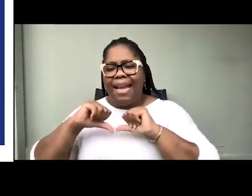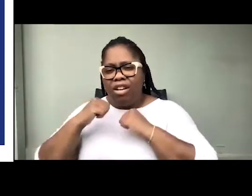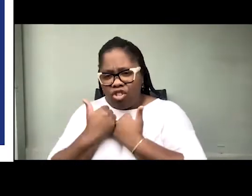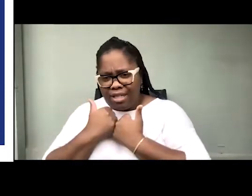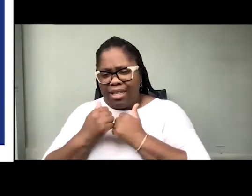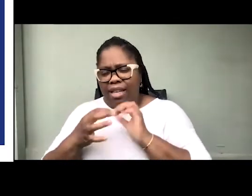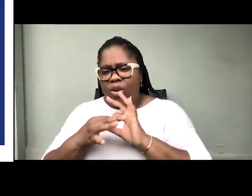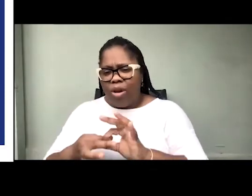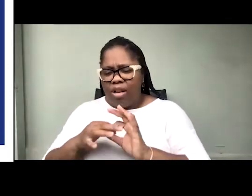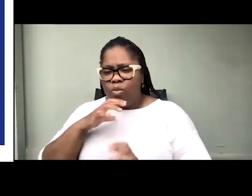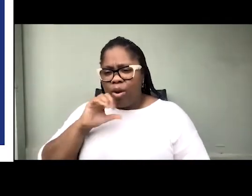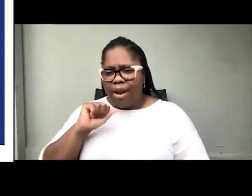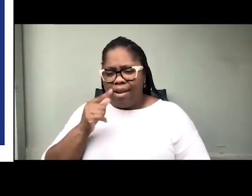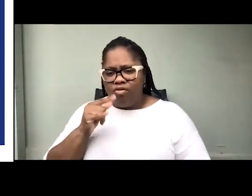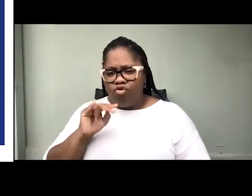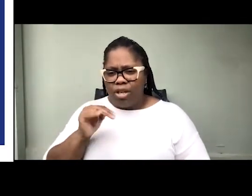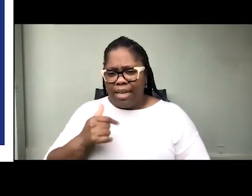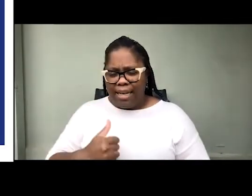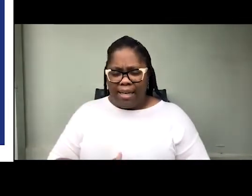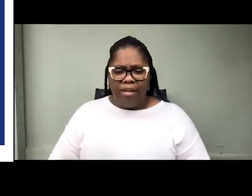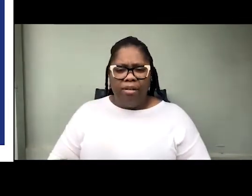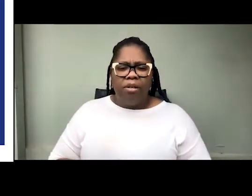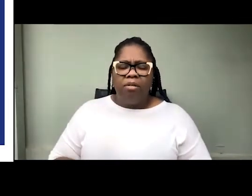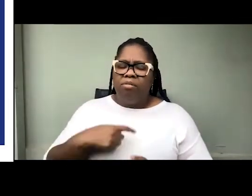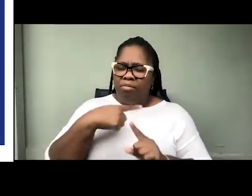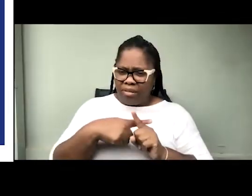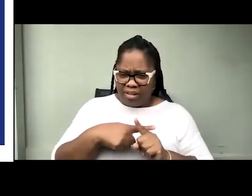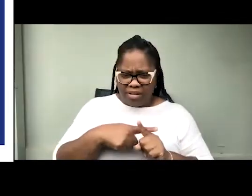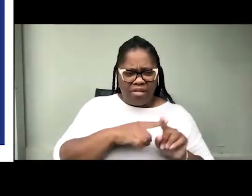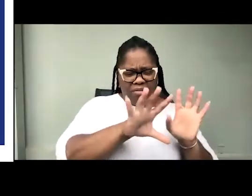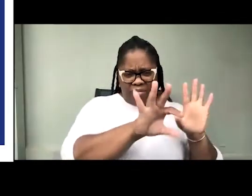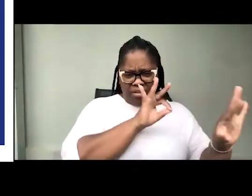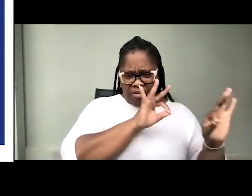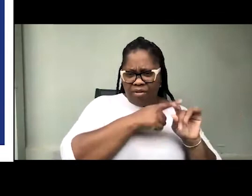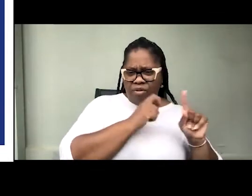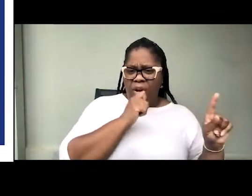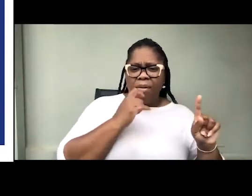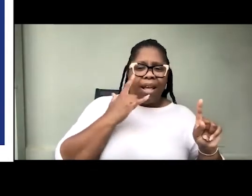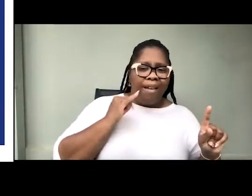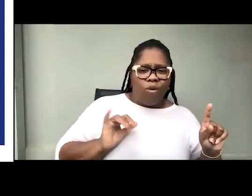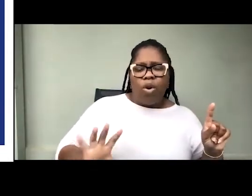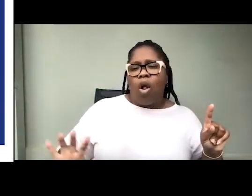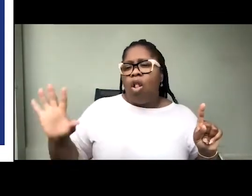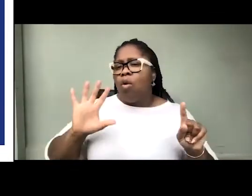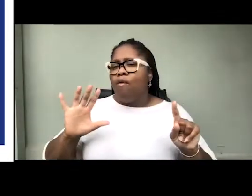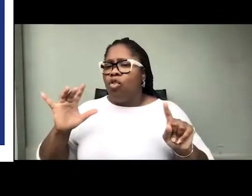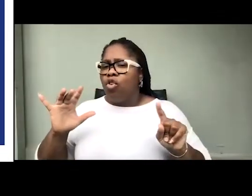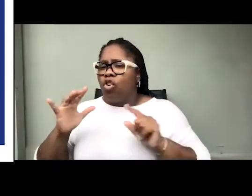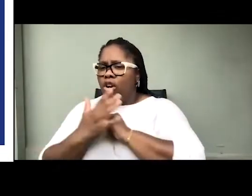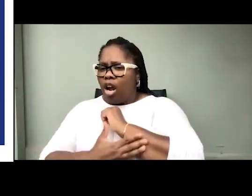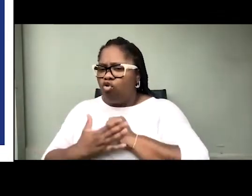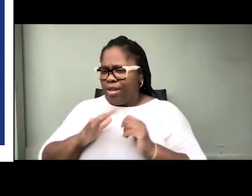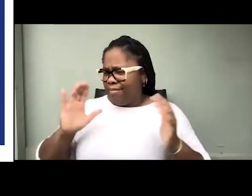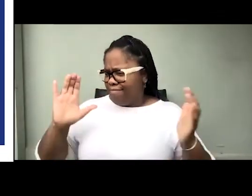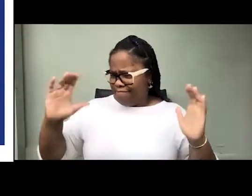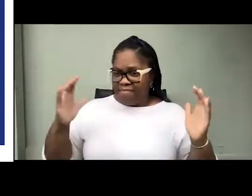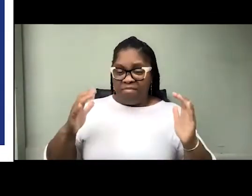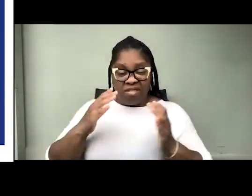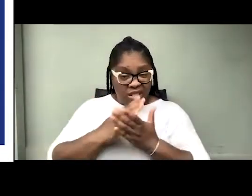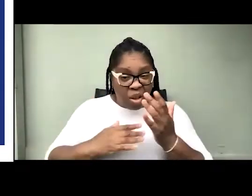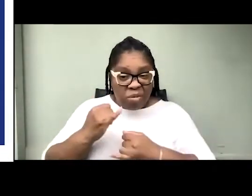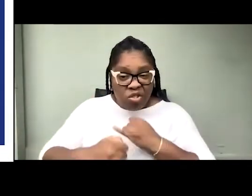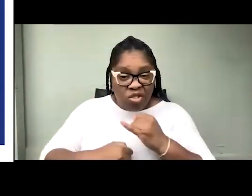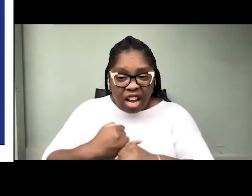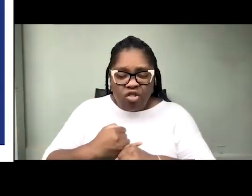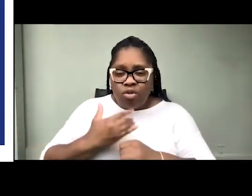also selected a few plans from California as well as across the country. And I think even some international ones.